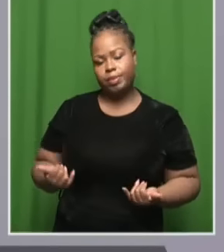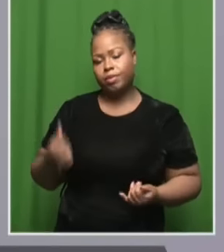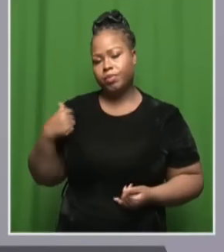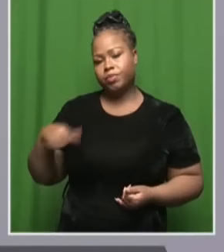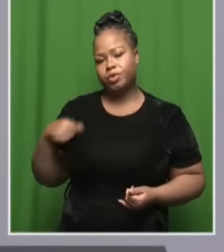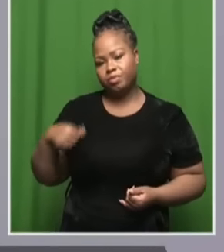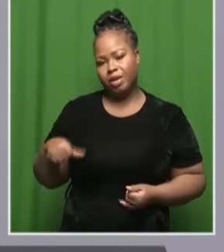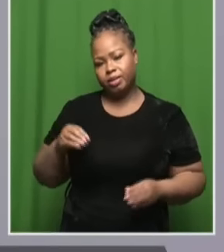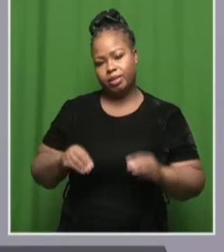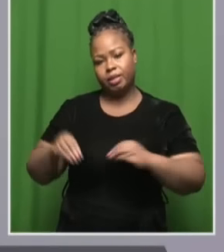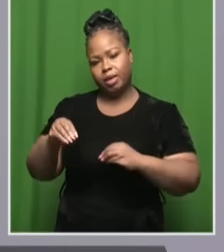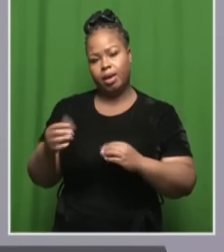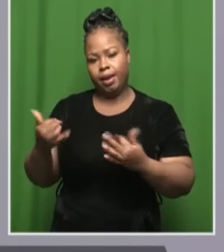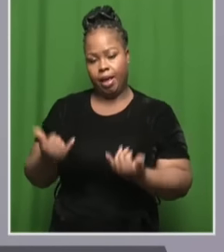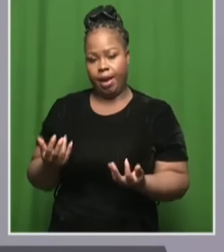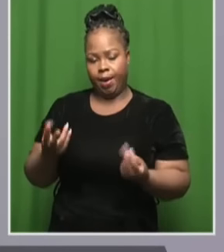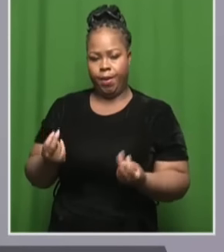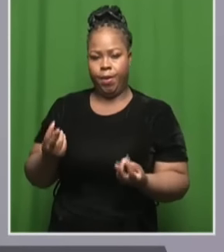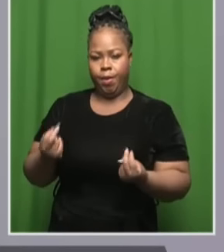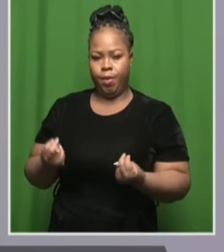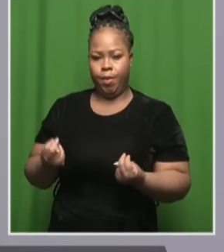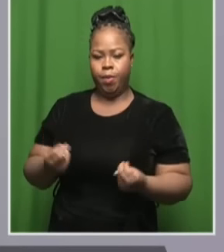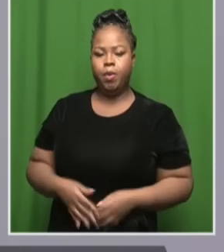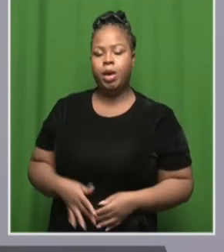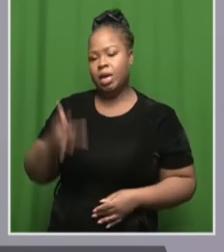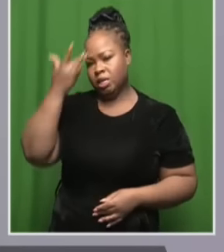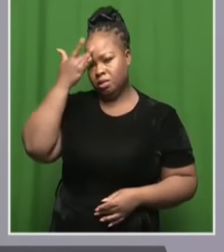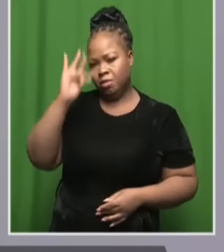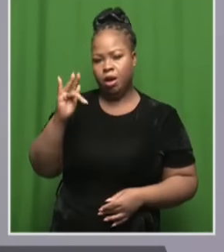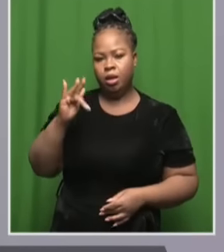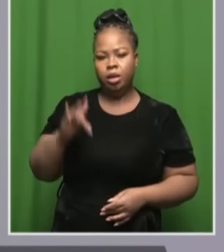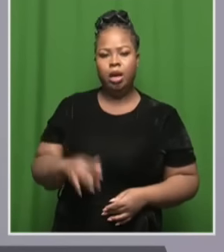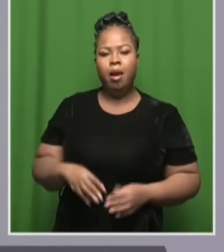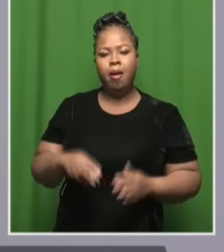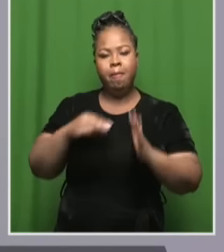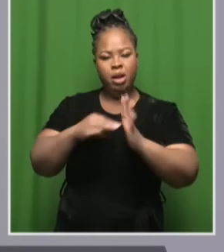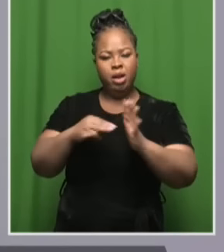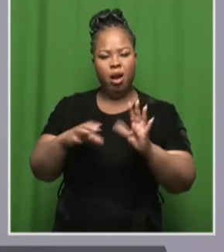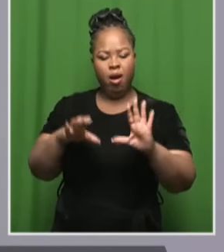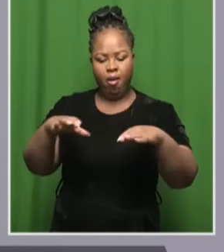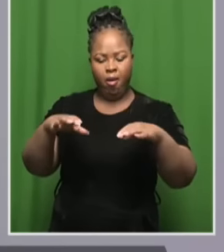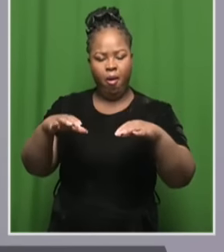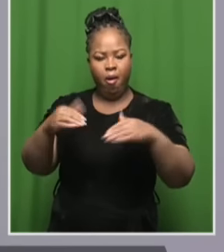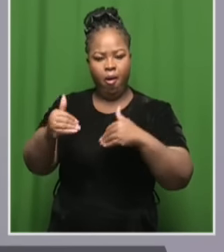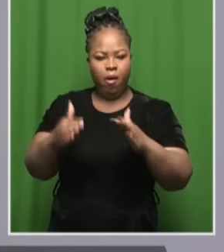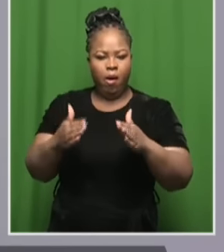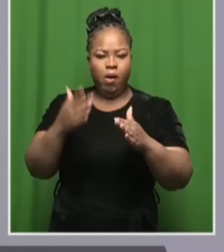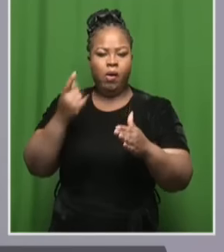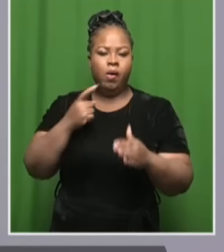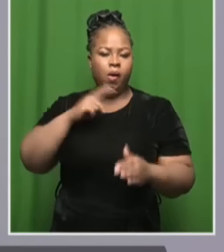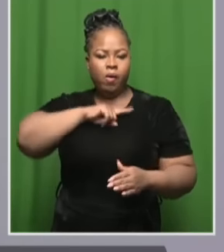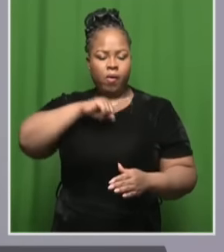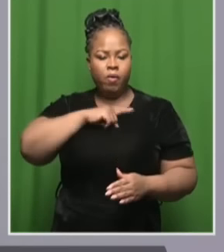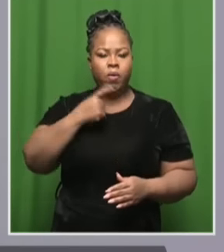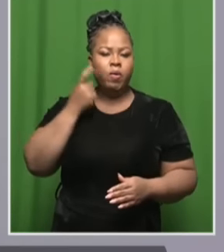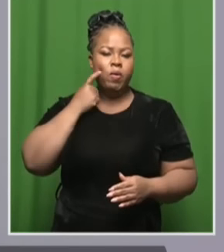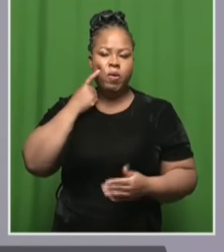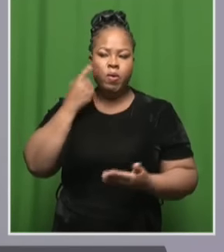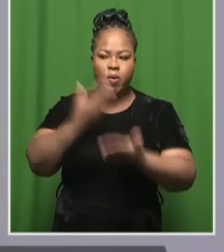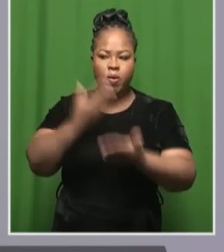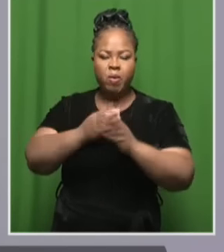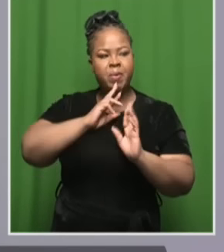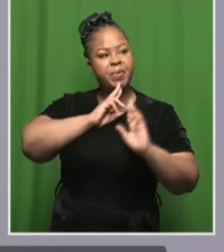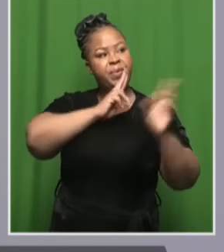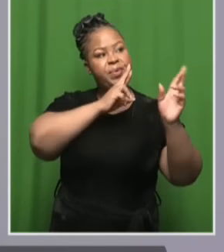are basically installing is what we call smart meters, which have got capability of reporting whenever there